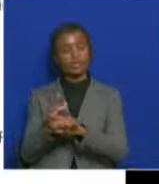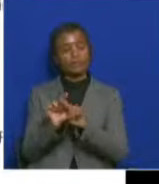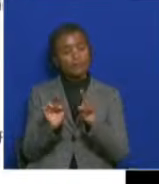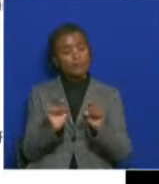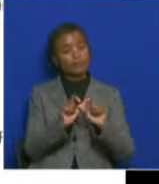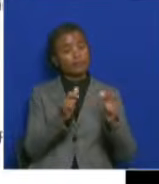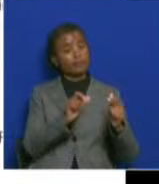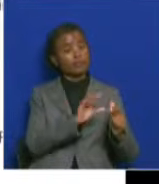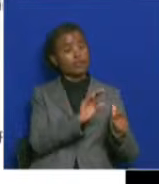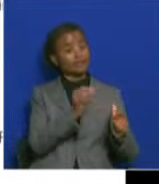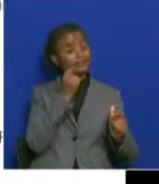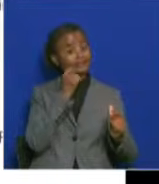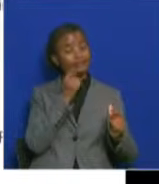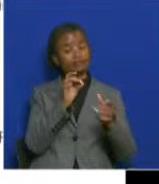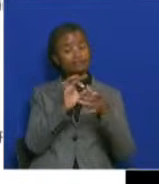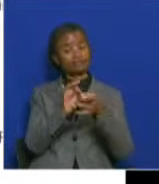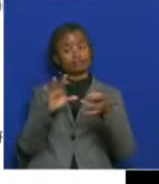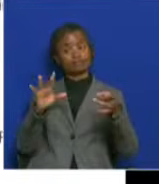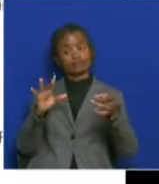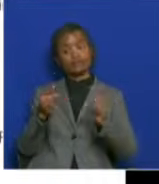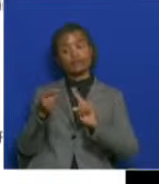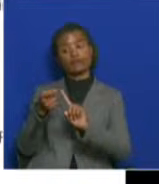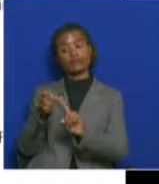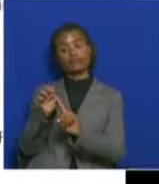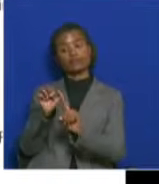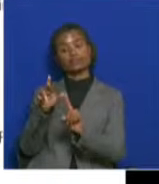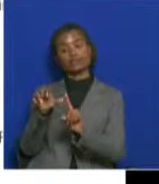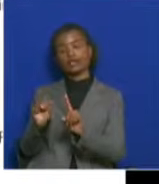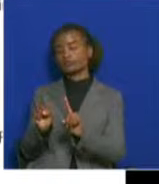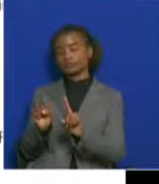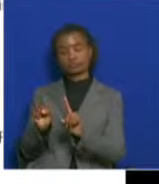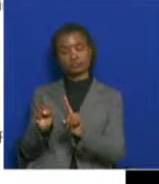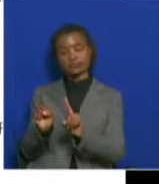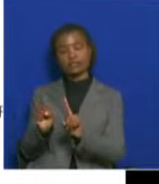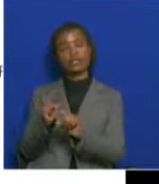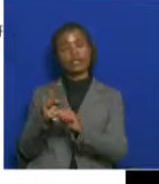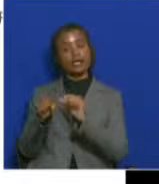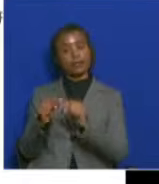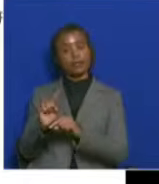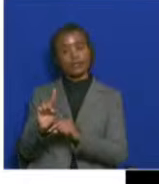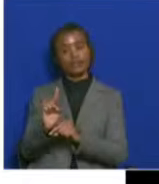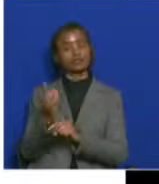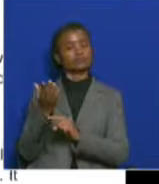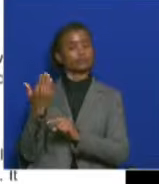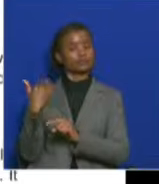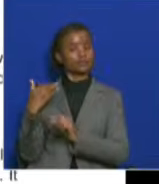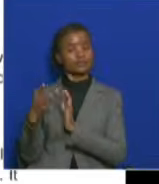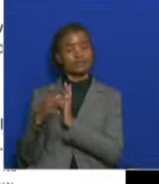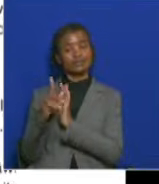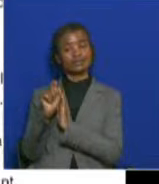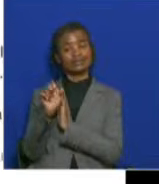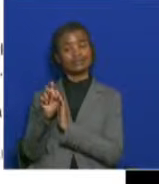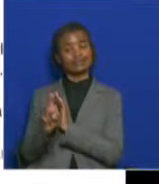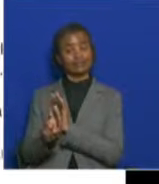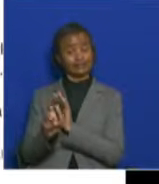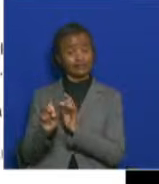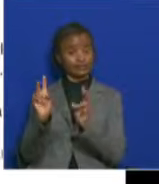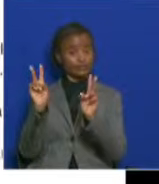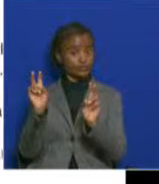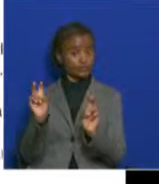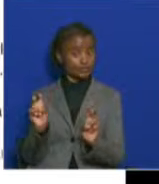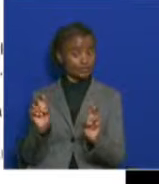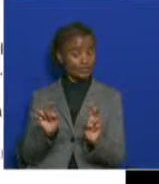itself and SARS concerning historical tax matters. Those matters are regulated by legislation and